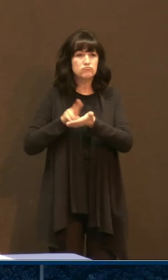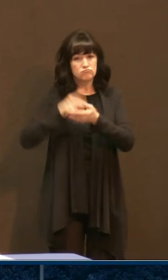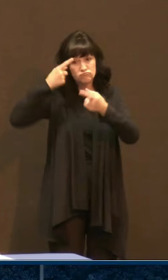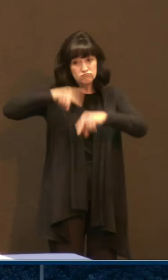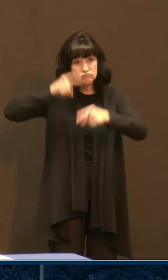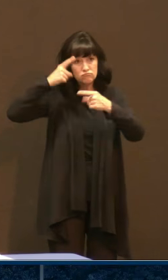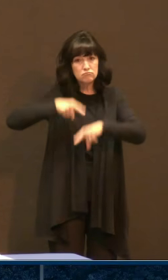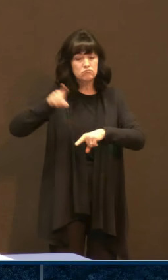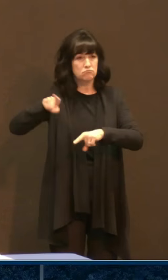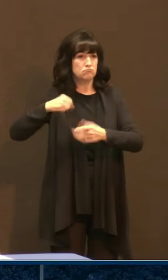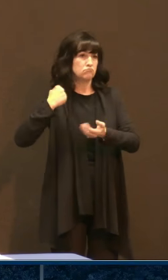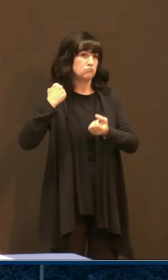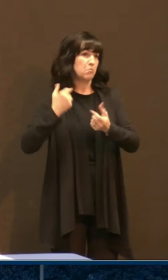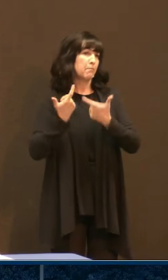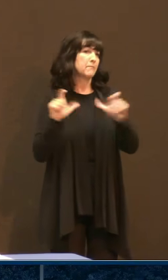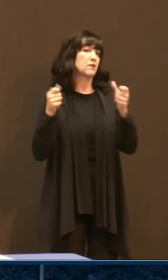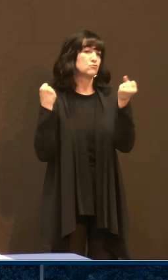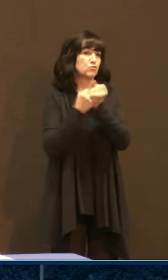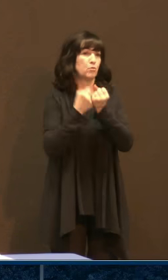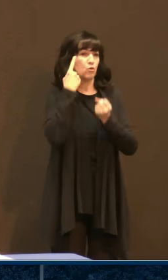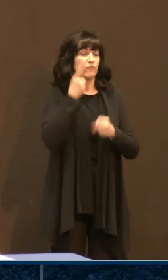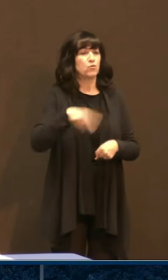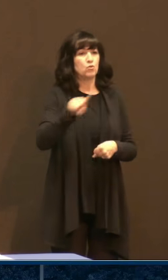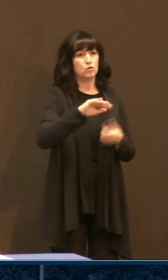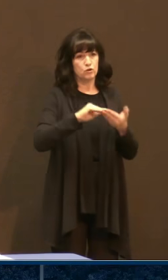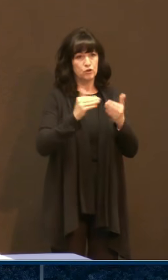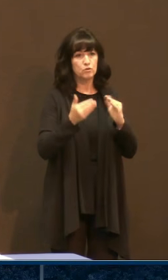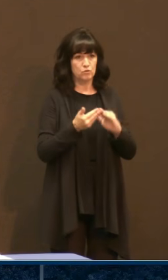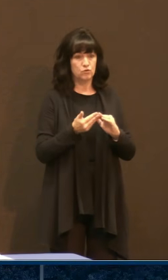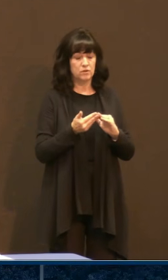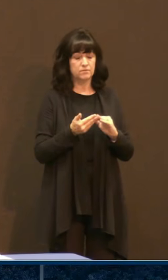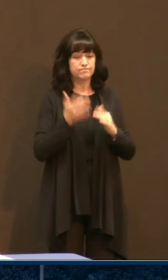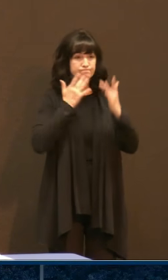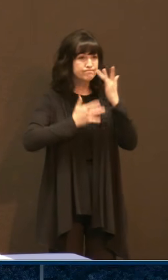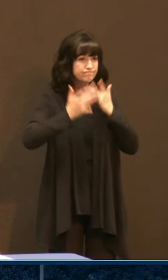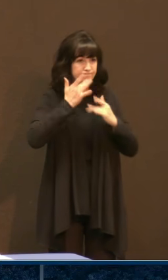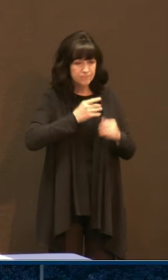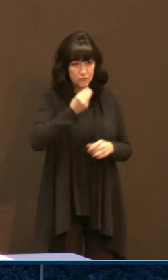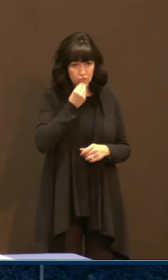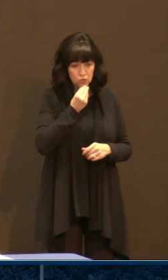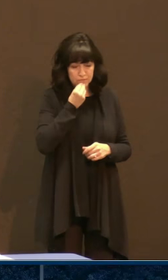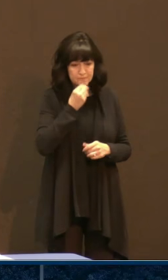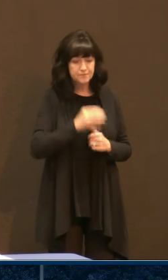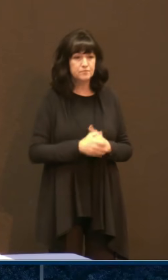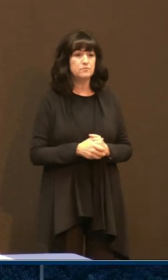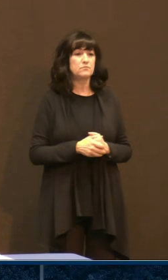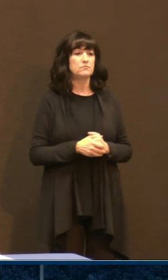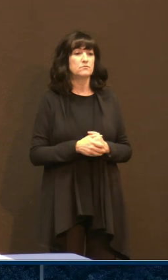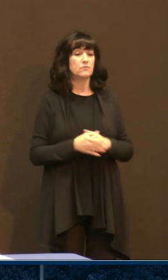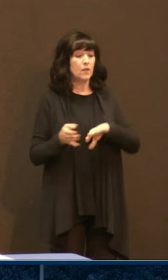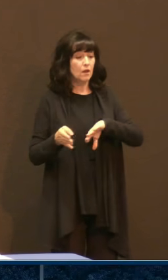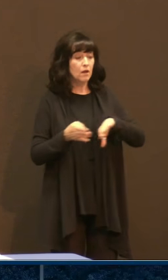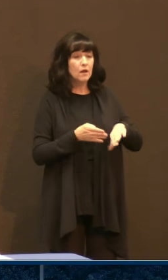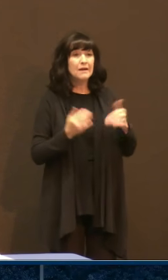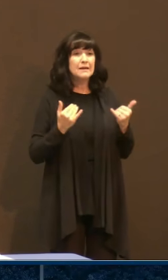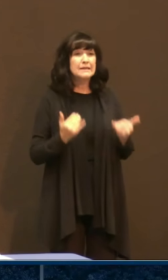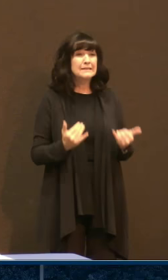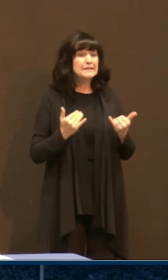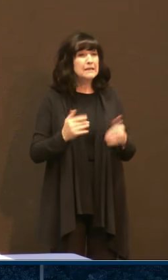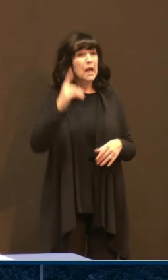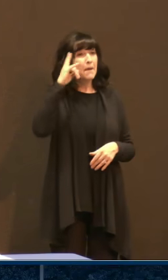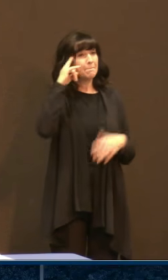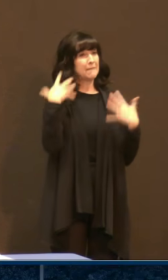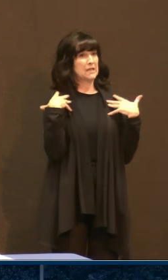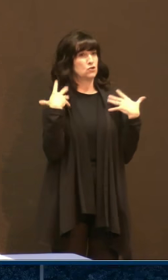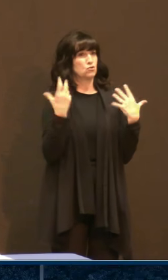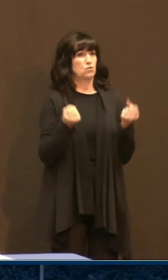possible. Lastly, I want to talk about mental health. So we know that this has an impact on